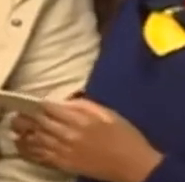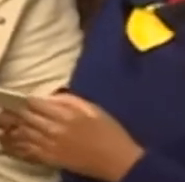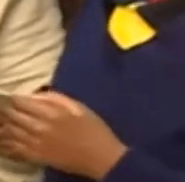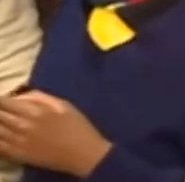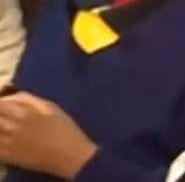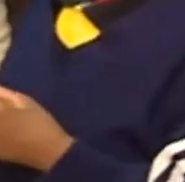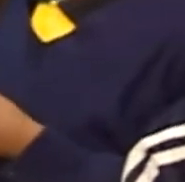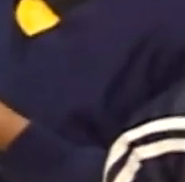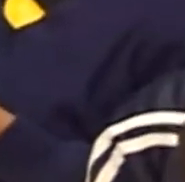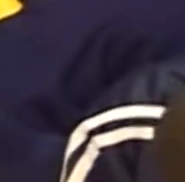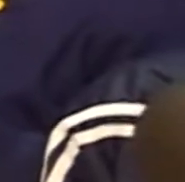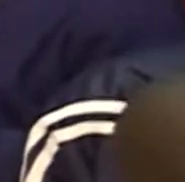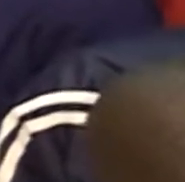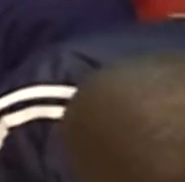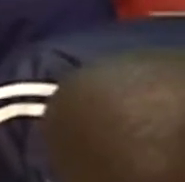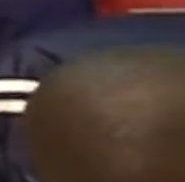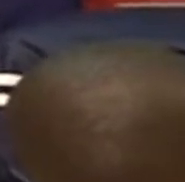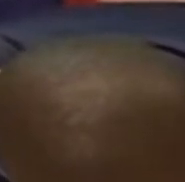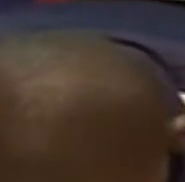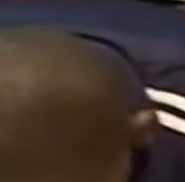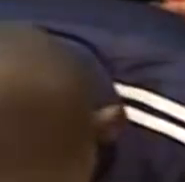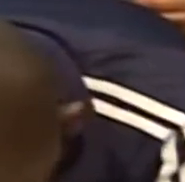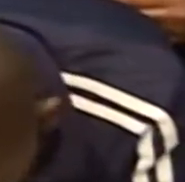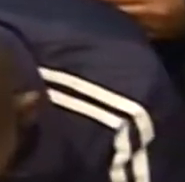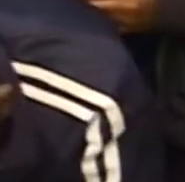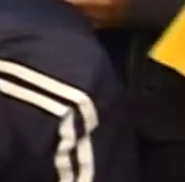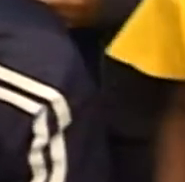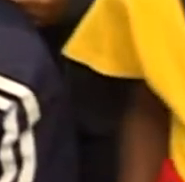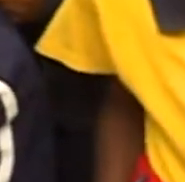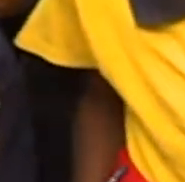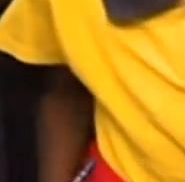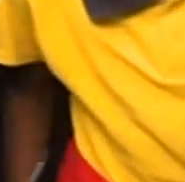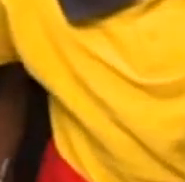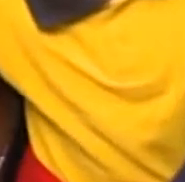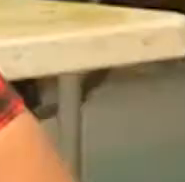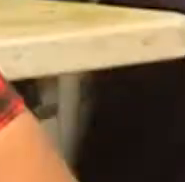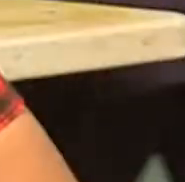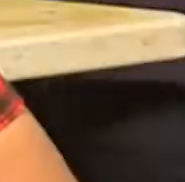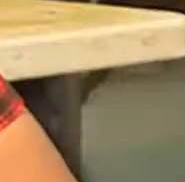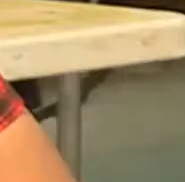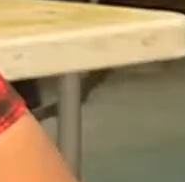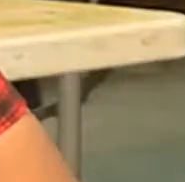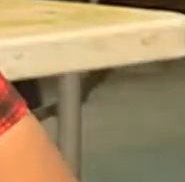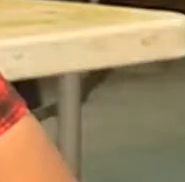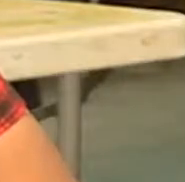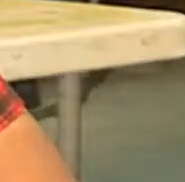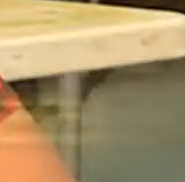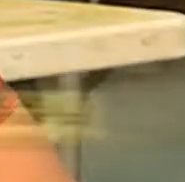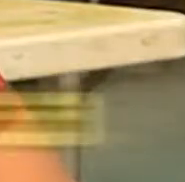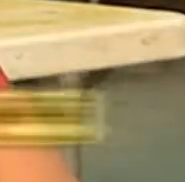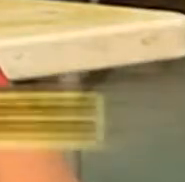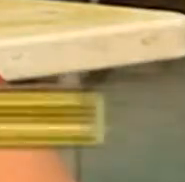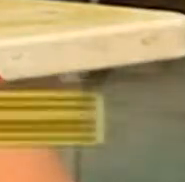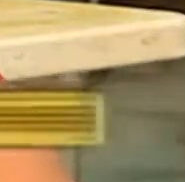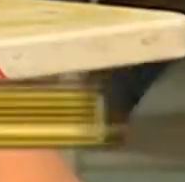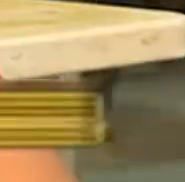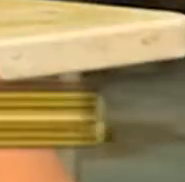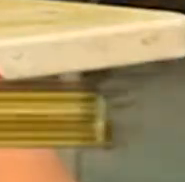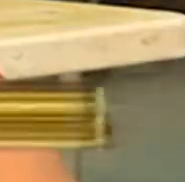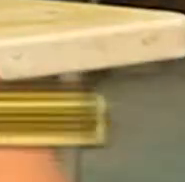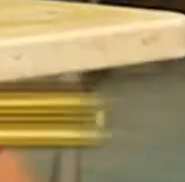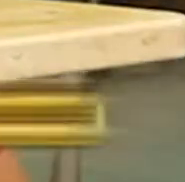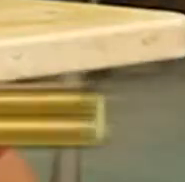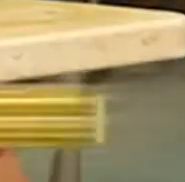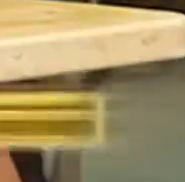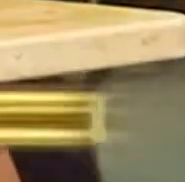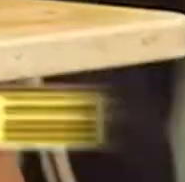they love most. Because sometimes art is regarded as abnormal